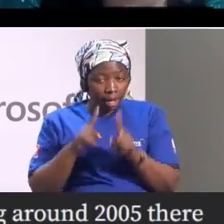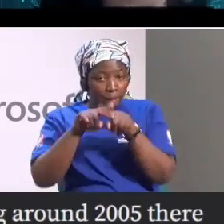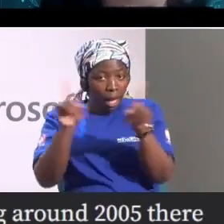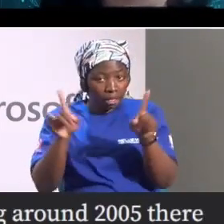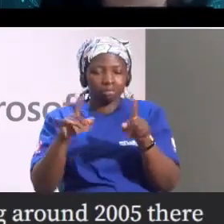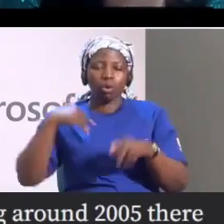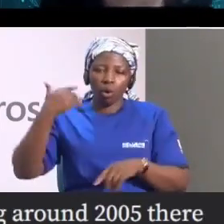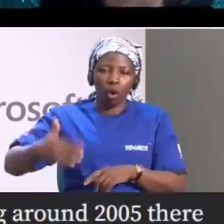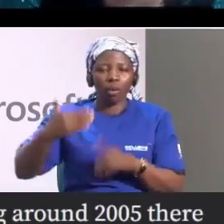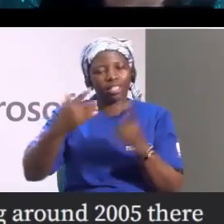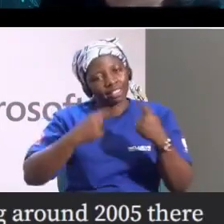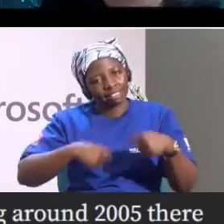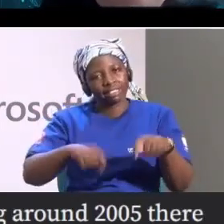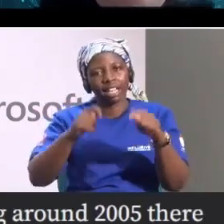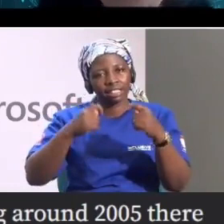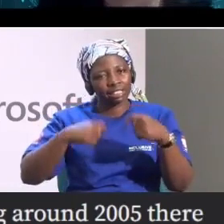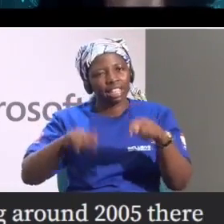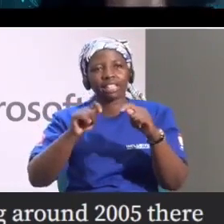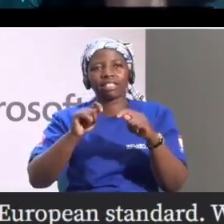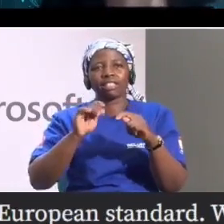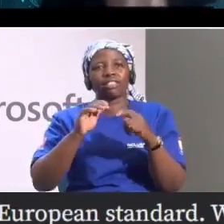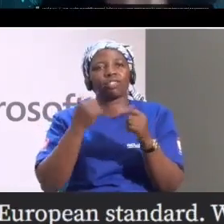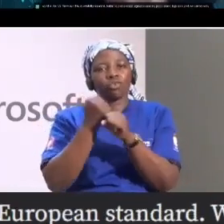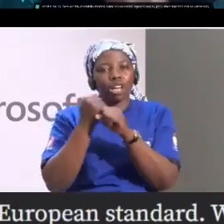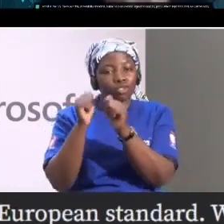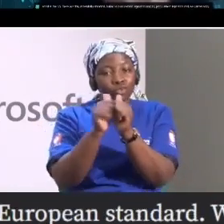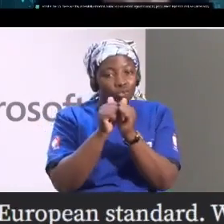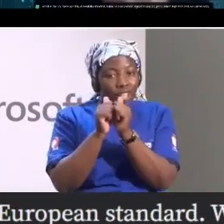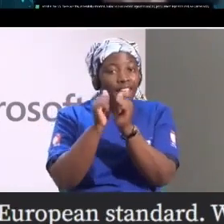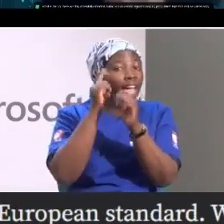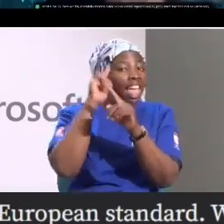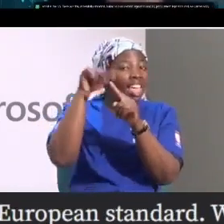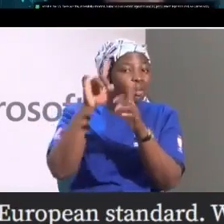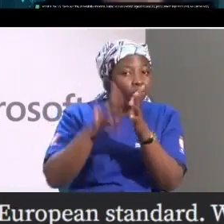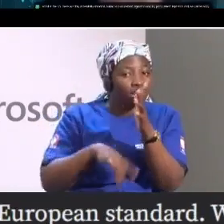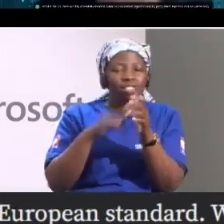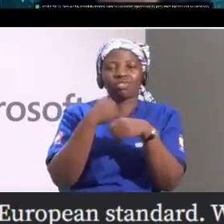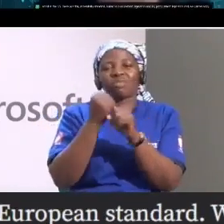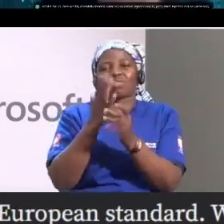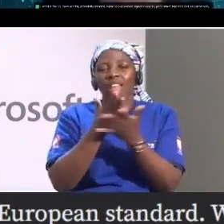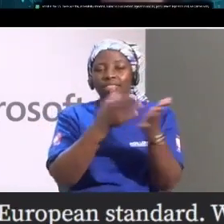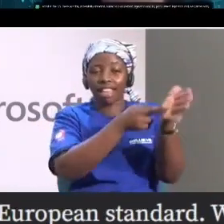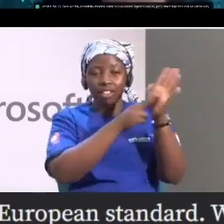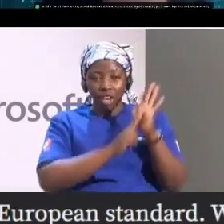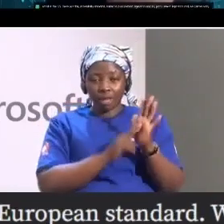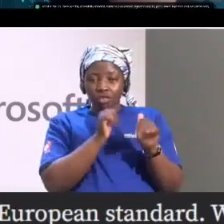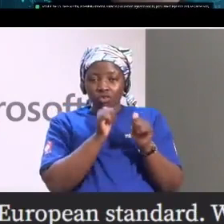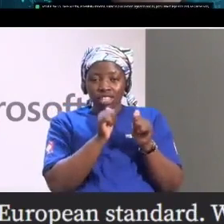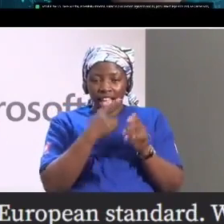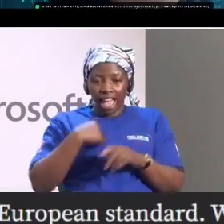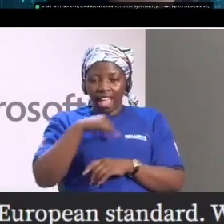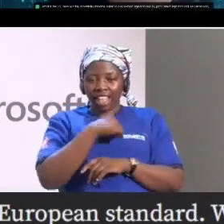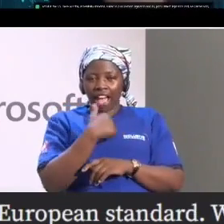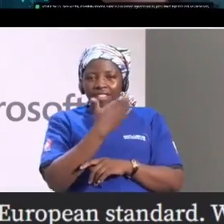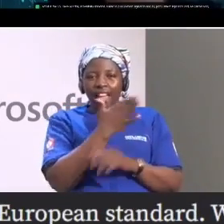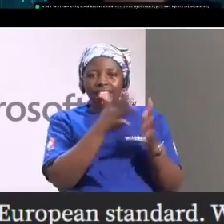always trying to be coherent in order to ensure that requirements that we would have in Europe or in